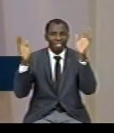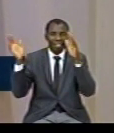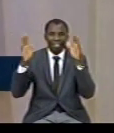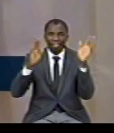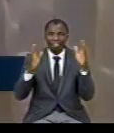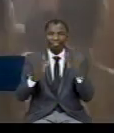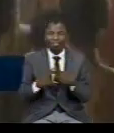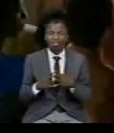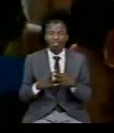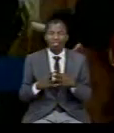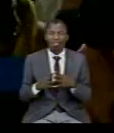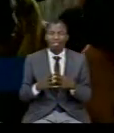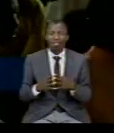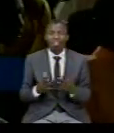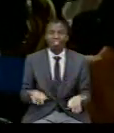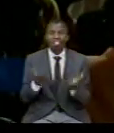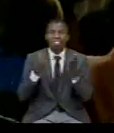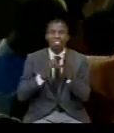raised up.